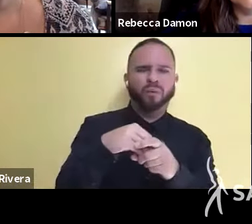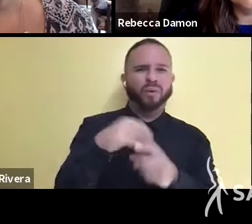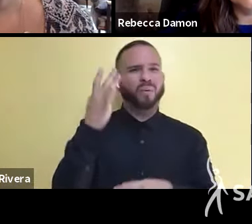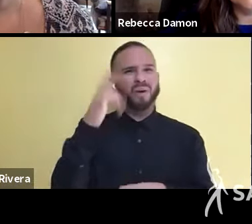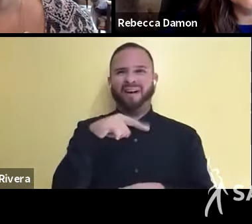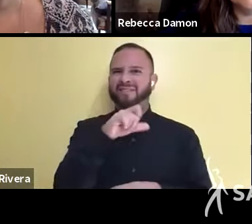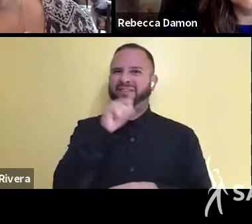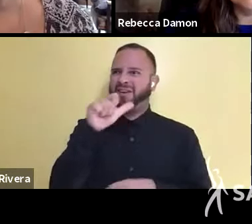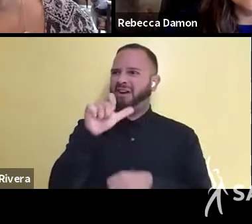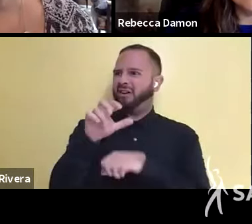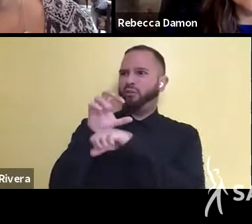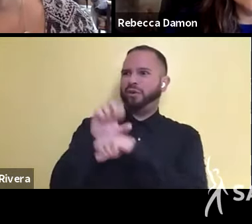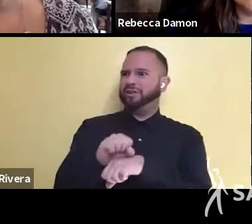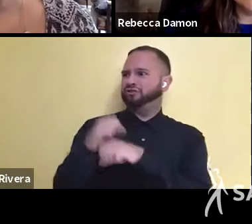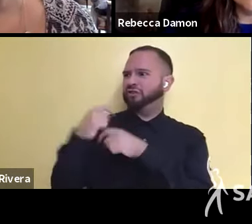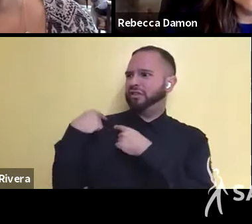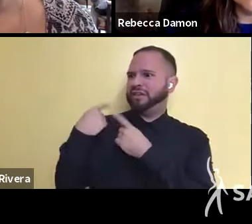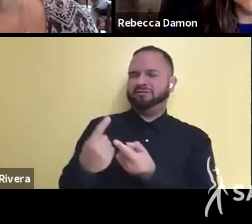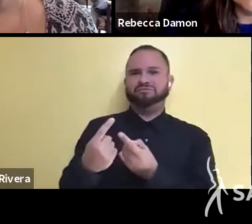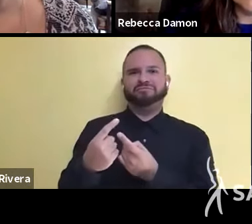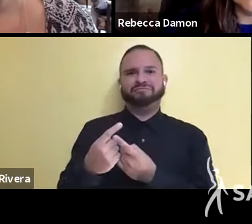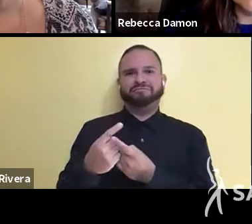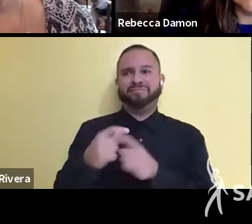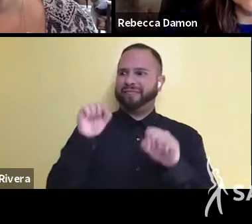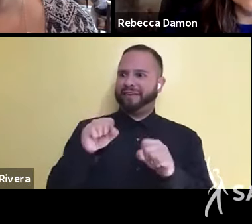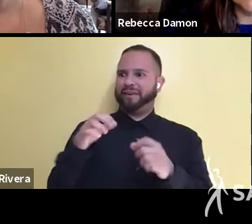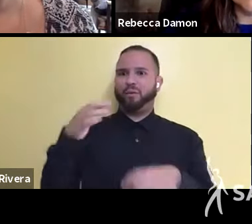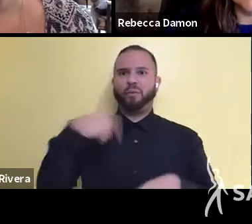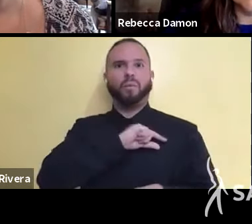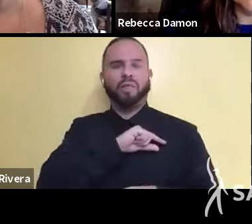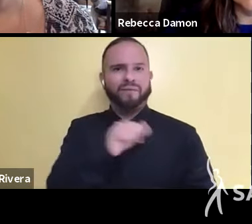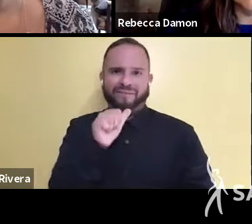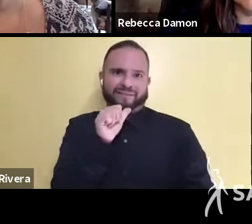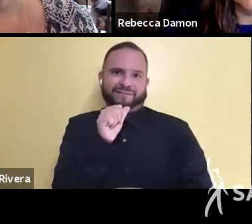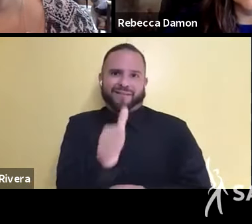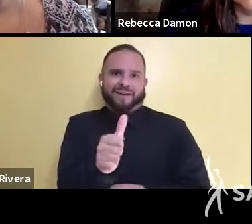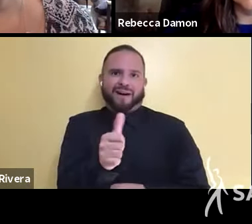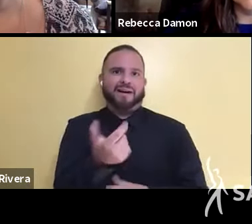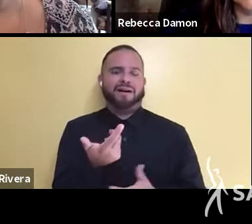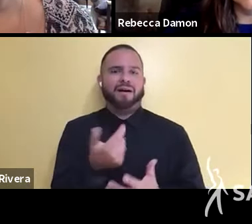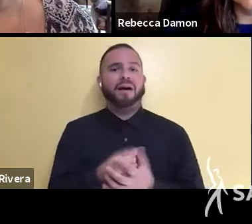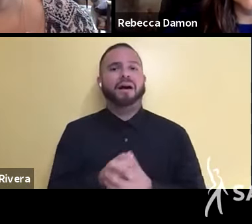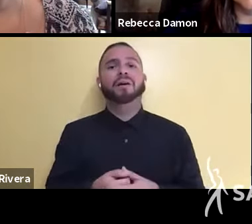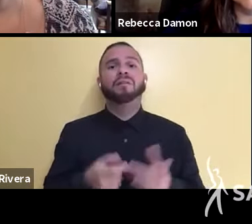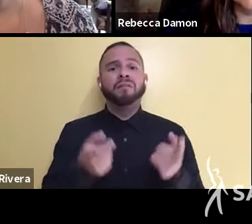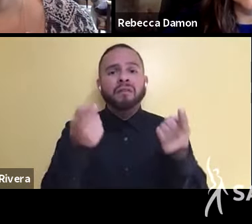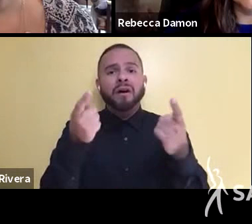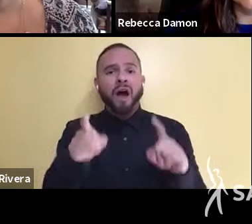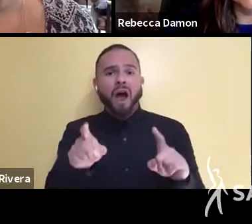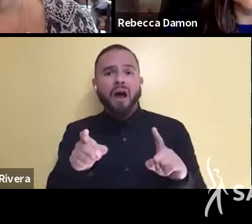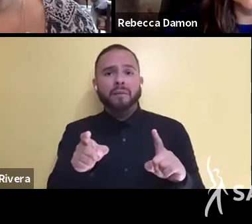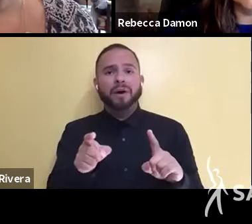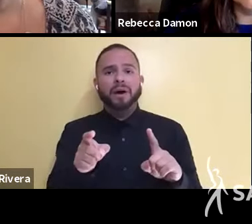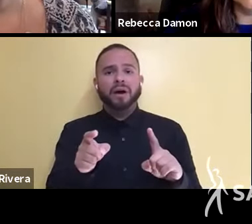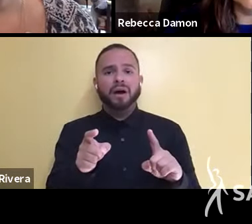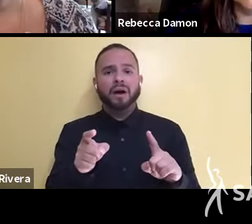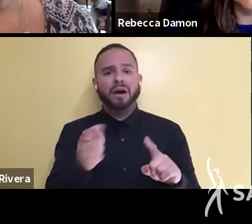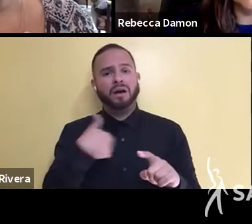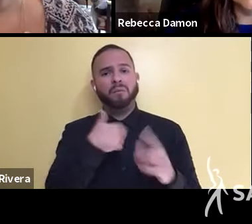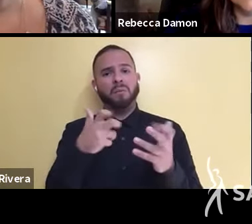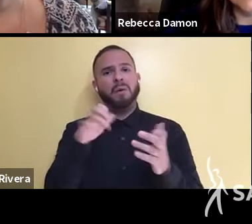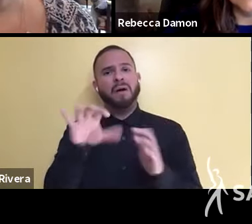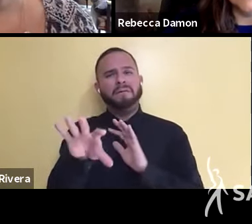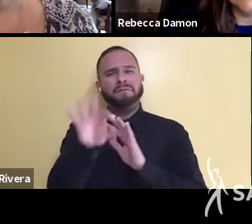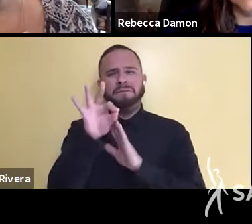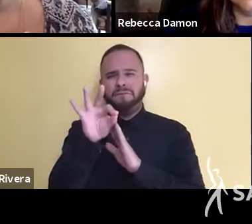traditionally eligible for unemployment benefits. And so we needed to find a way to make sure